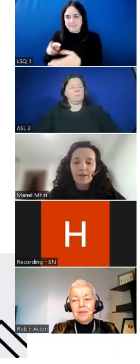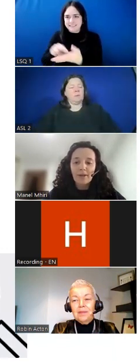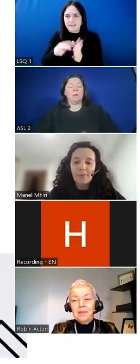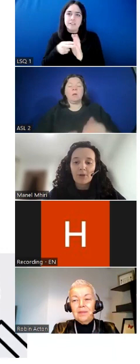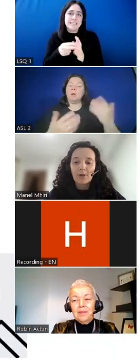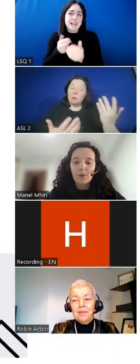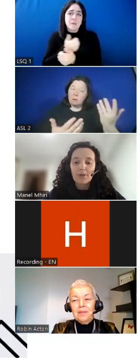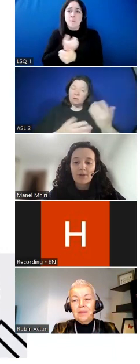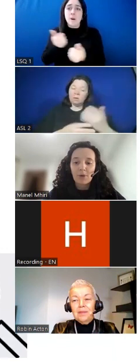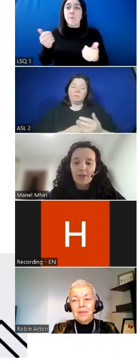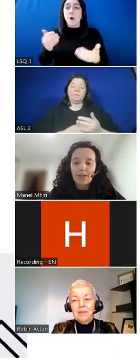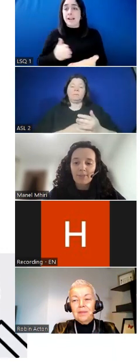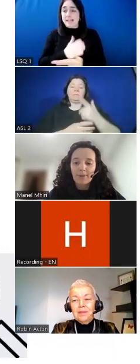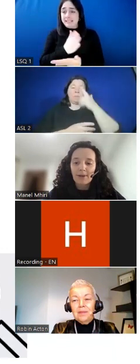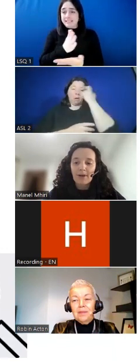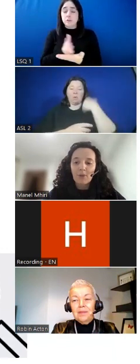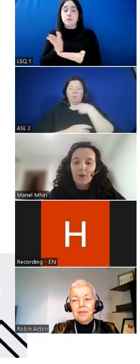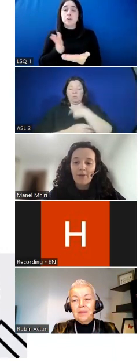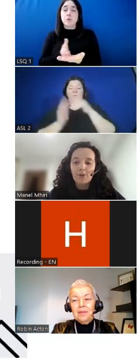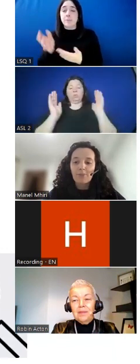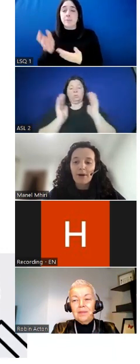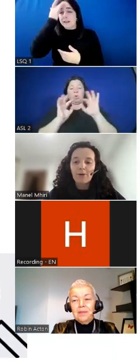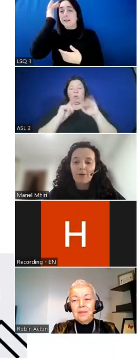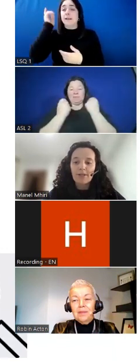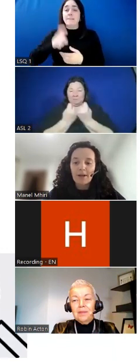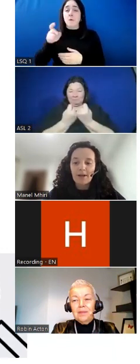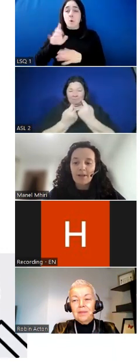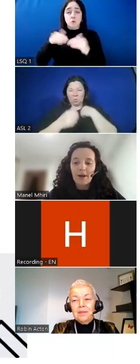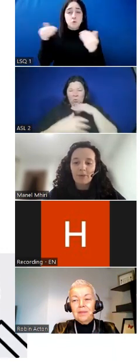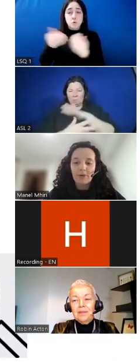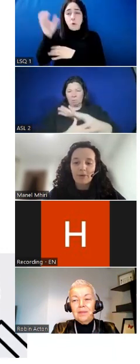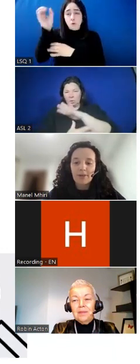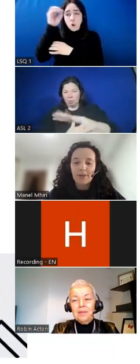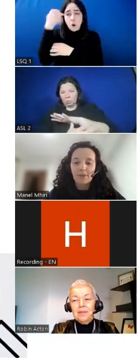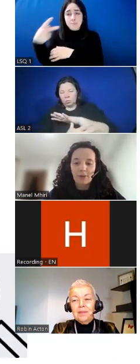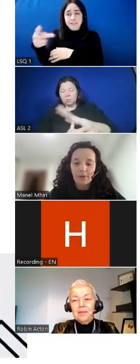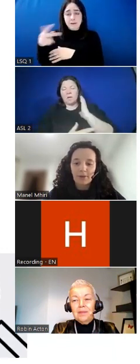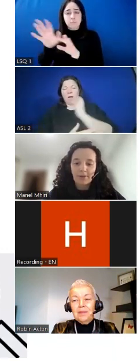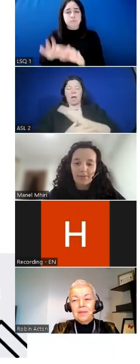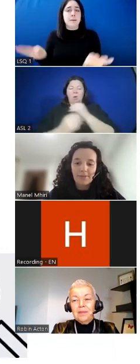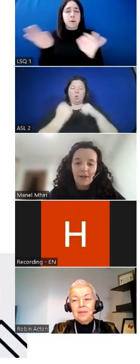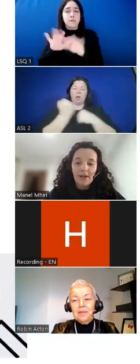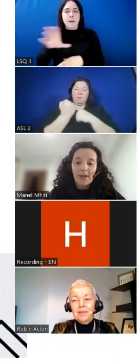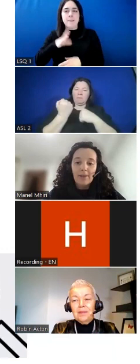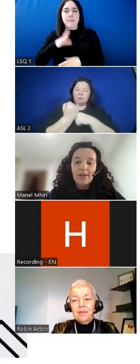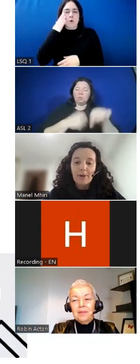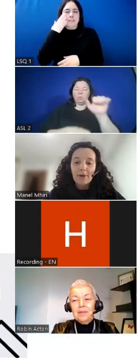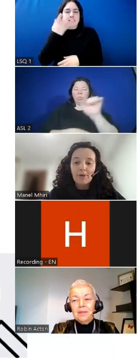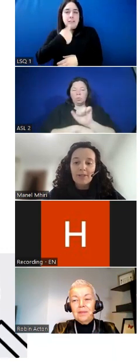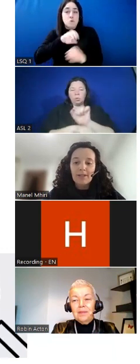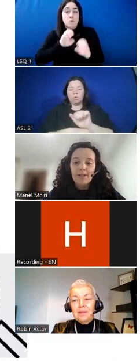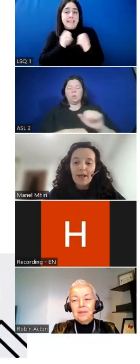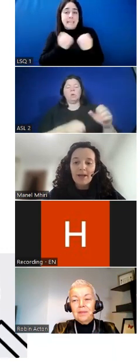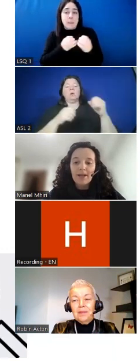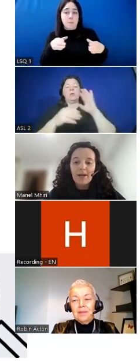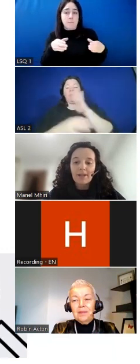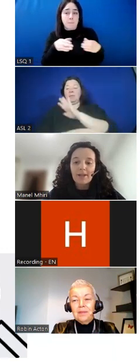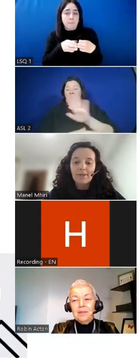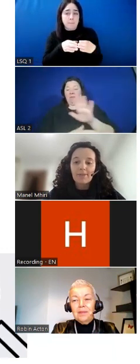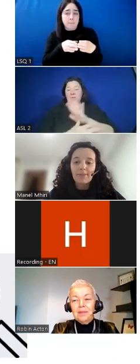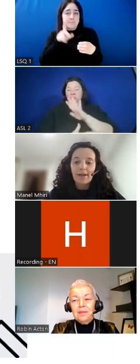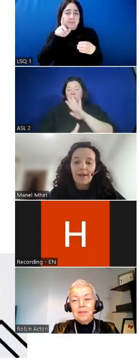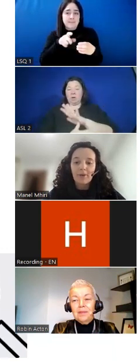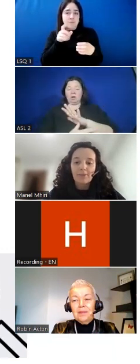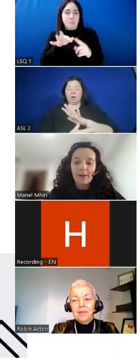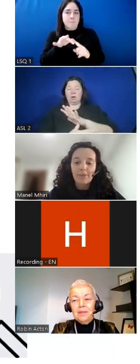However, because we are a small team, we have to prioritize our advocacy work. These priorities are